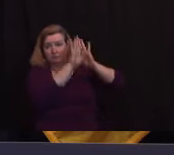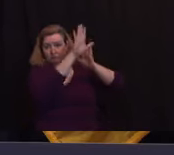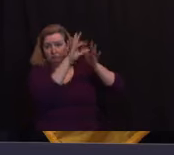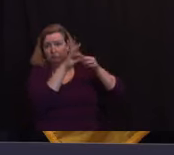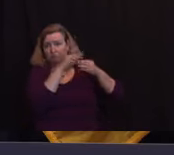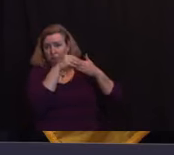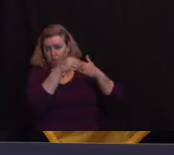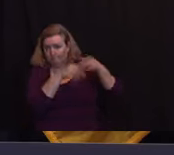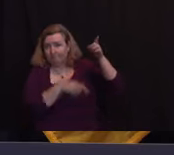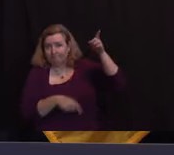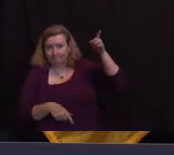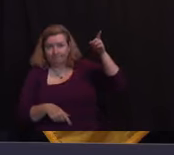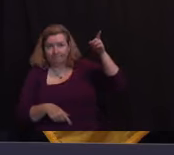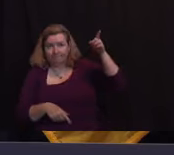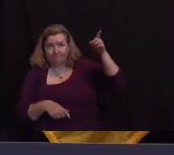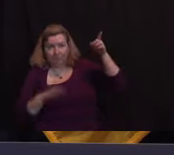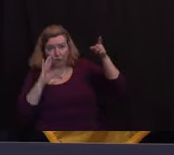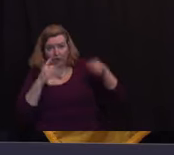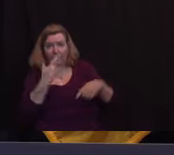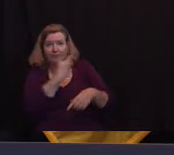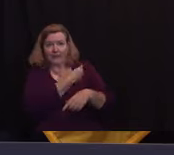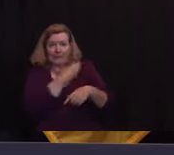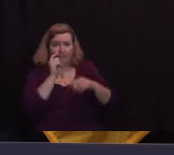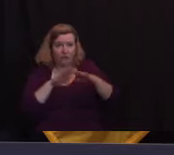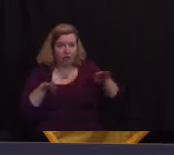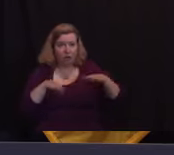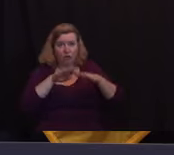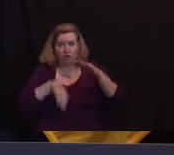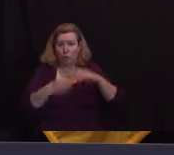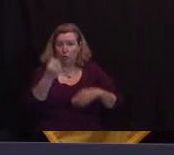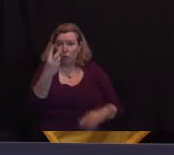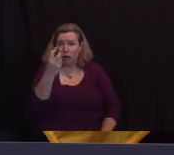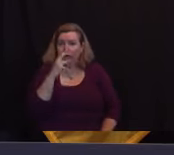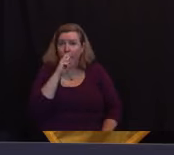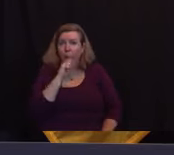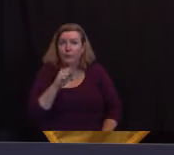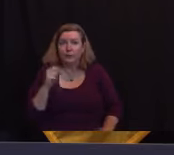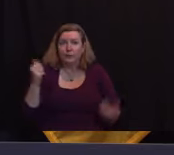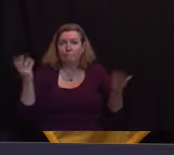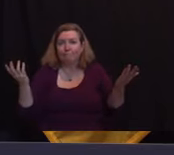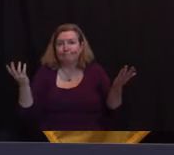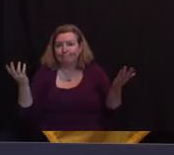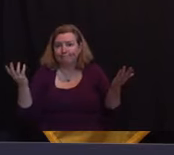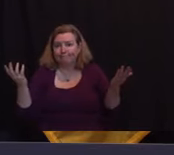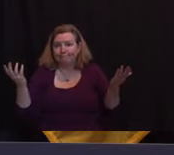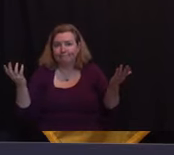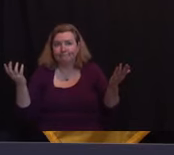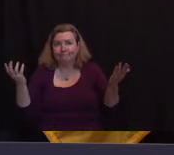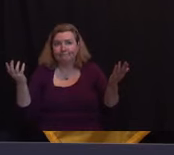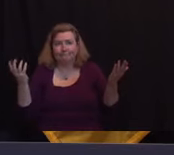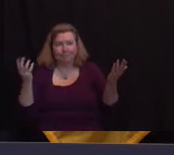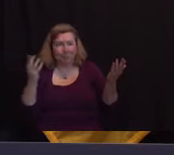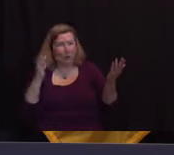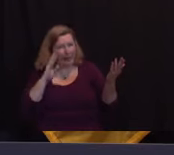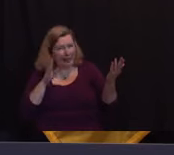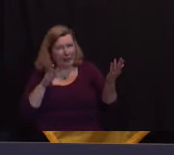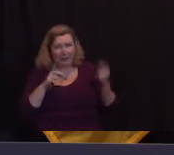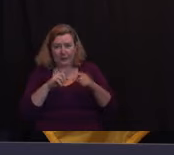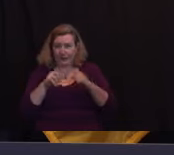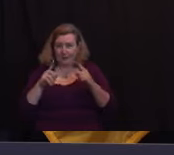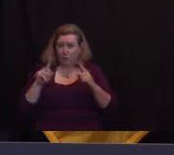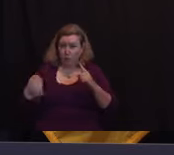Will there be a vaccine for kids under the age of 12? I think the answer is, yeah, I'll bet you there will be. The question is the timing on